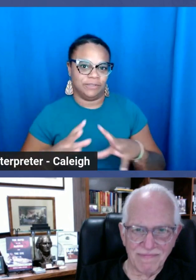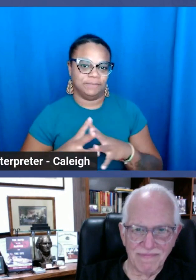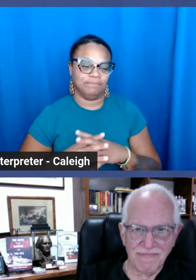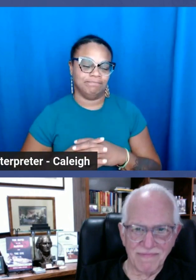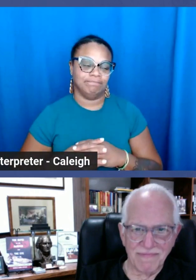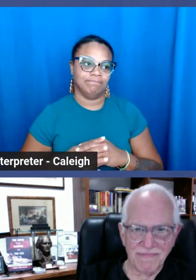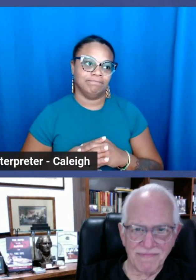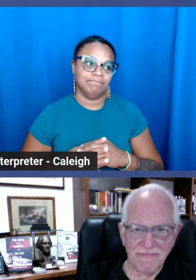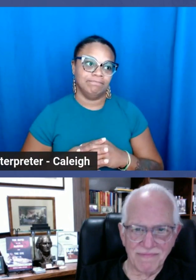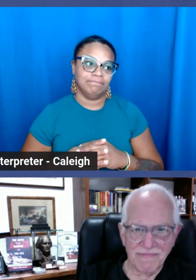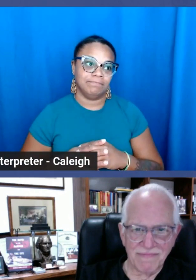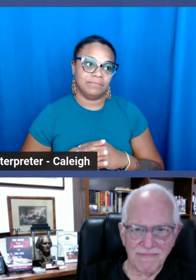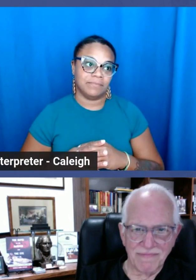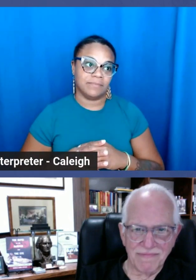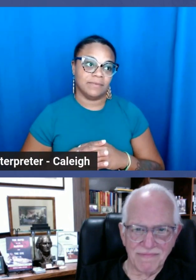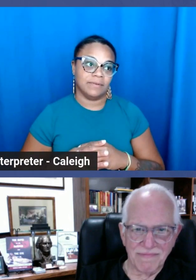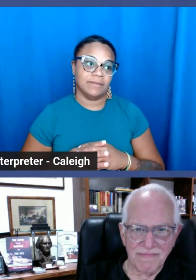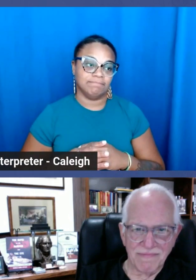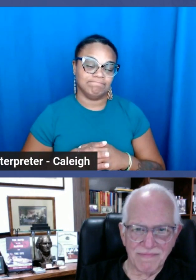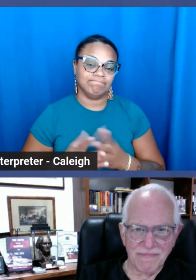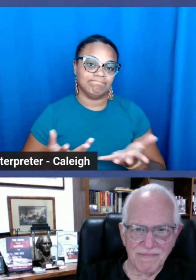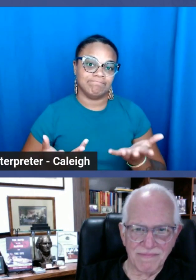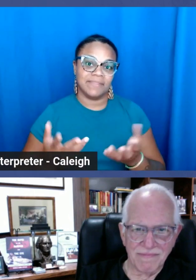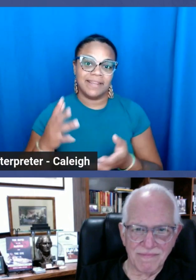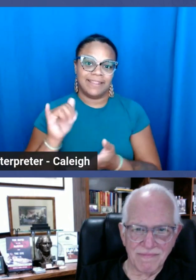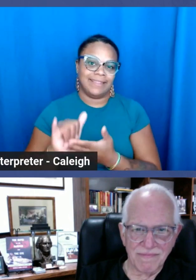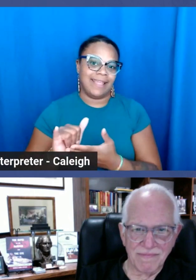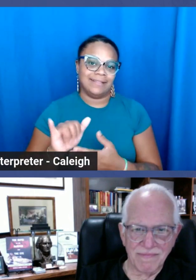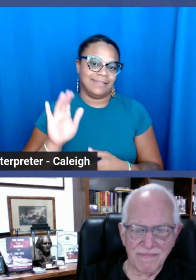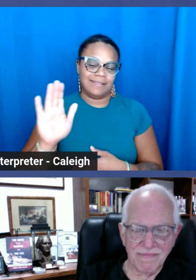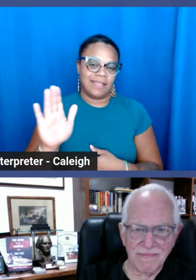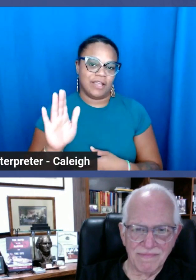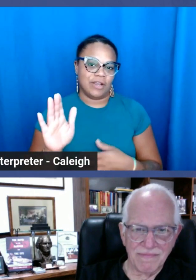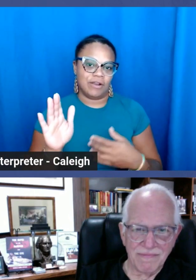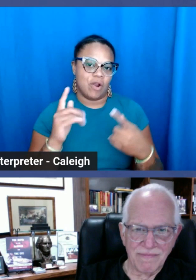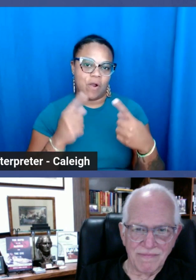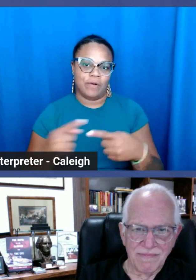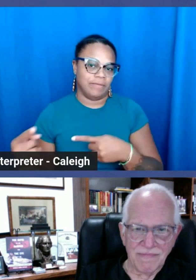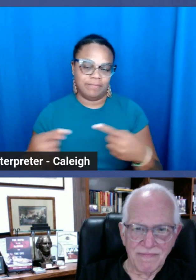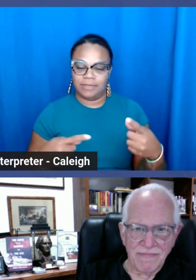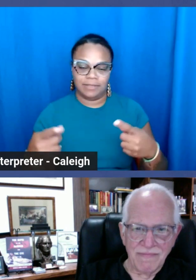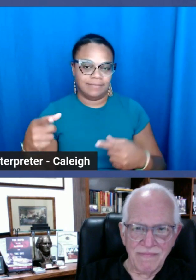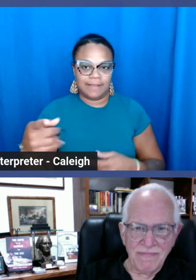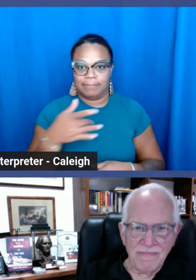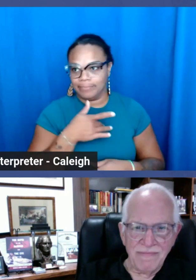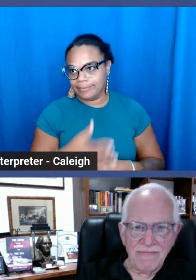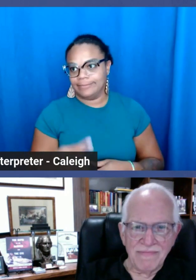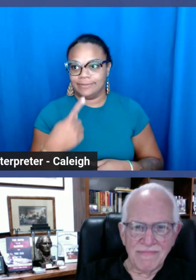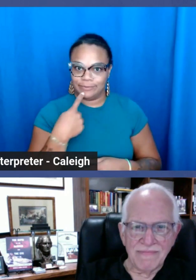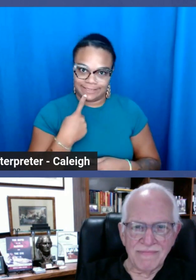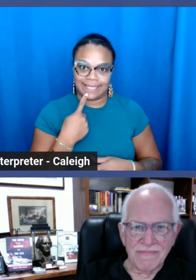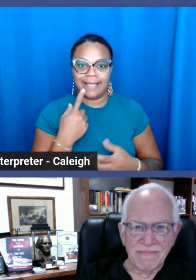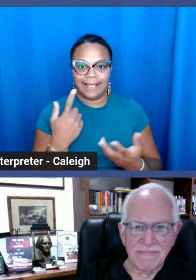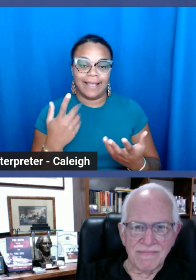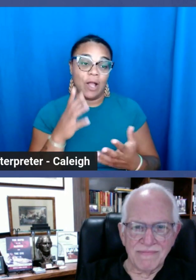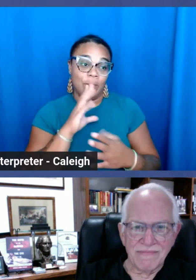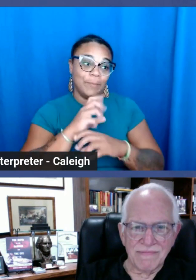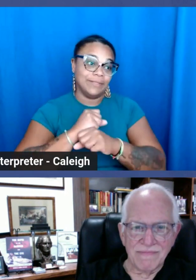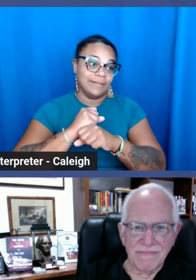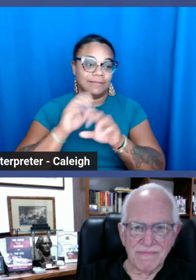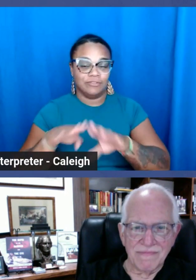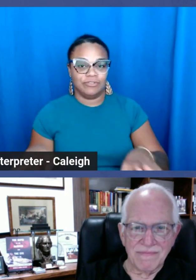It's one of the flags that's often flown to get some of these laws passed.